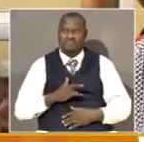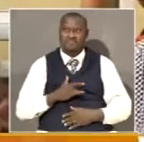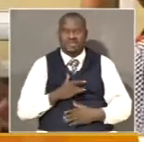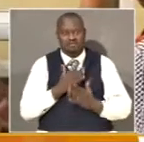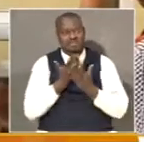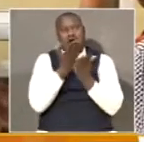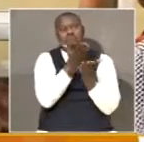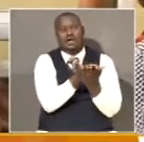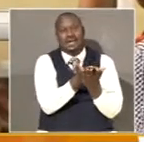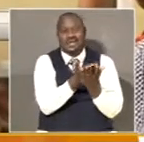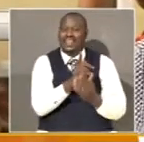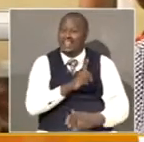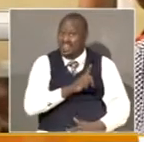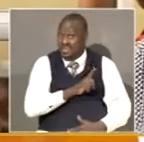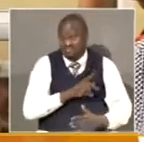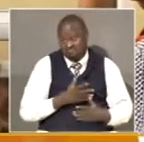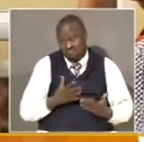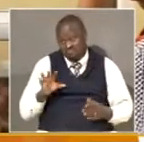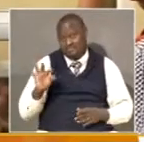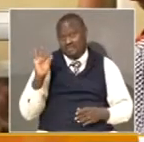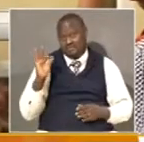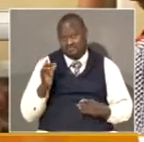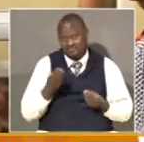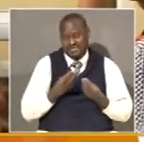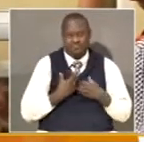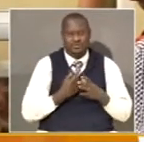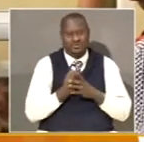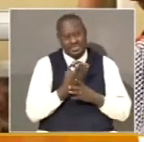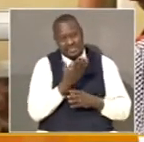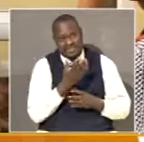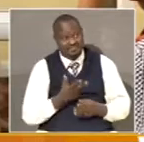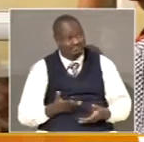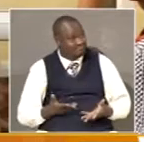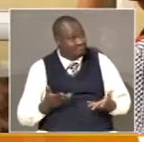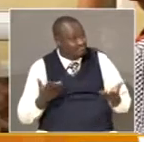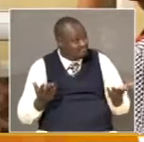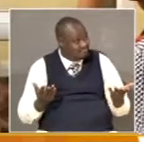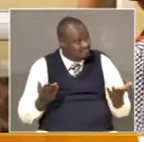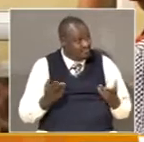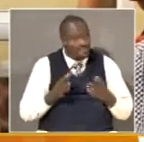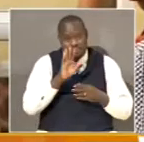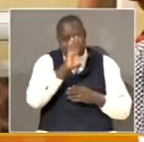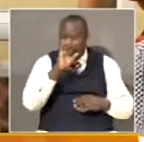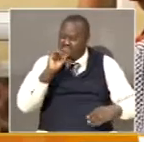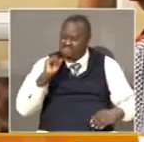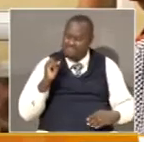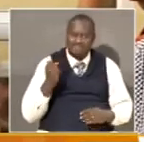apply, and lucky enough, I went through. I became their